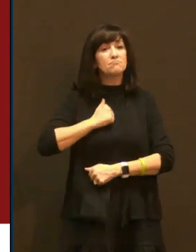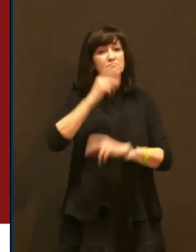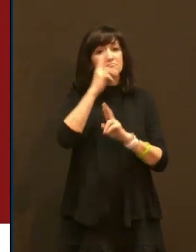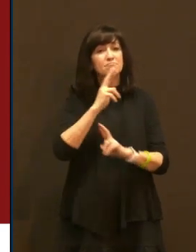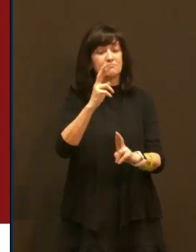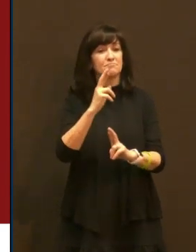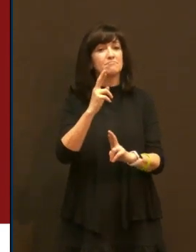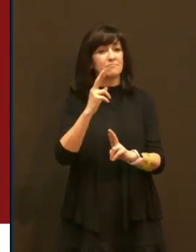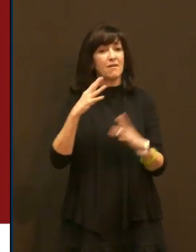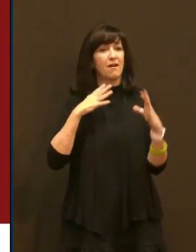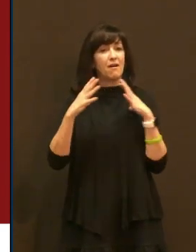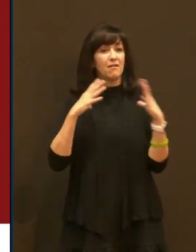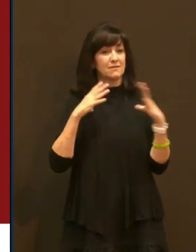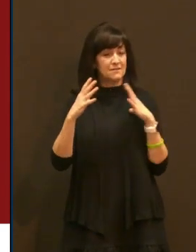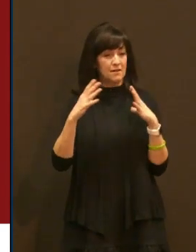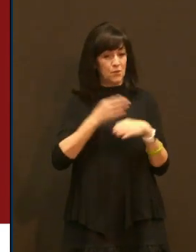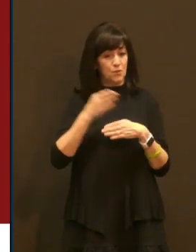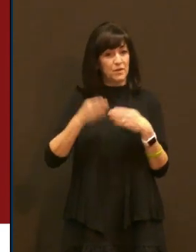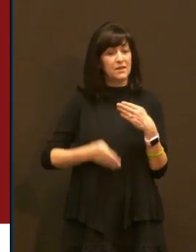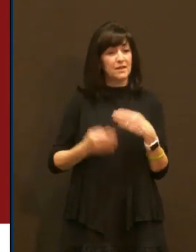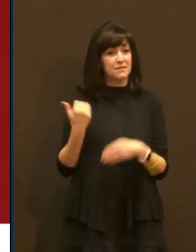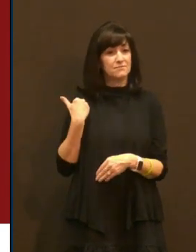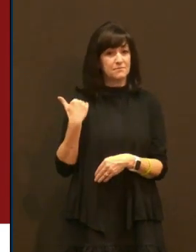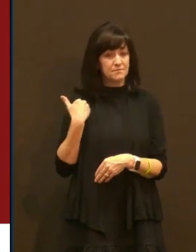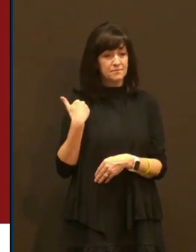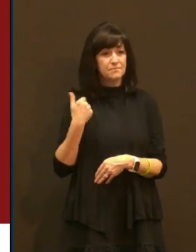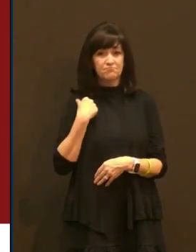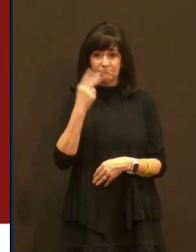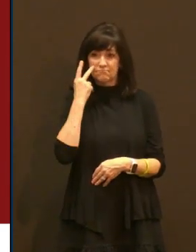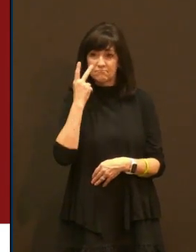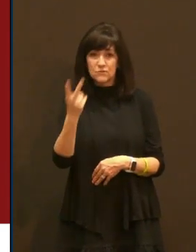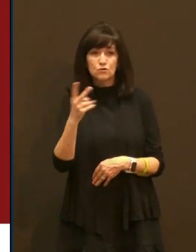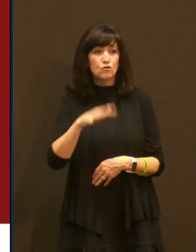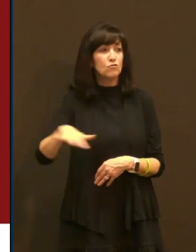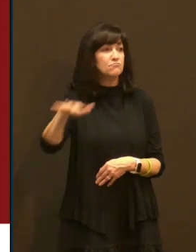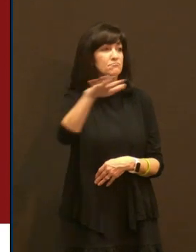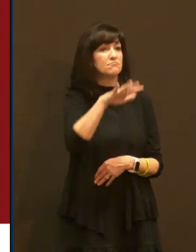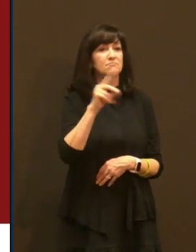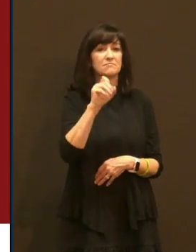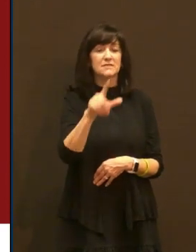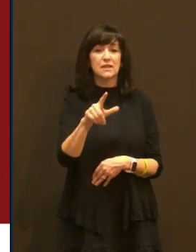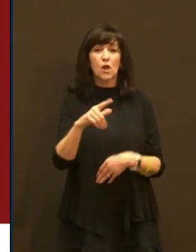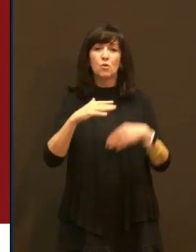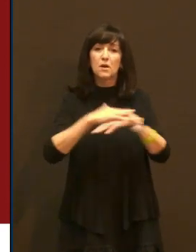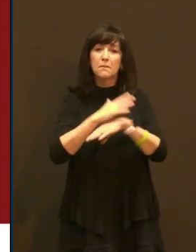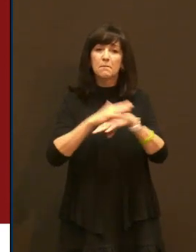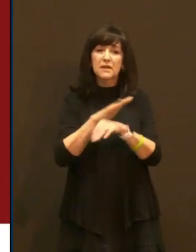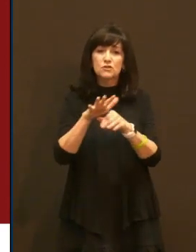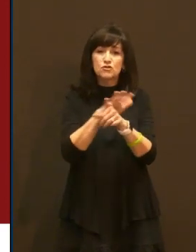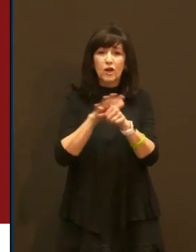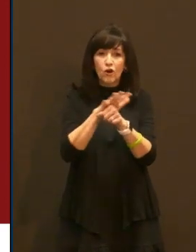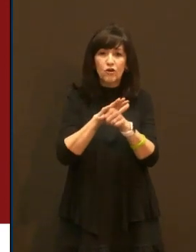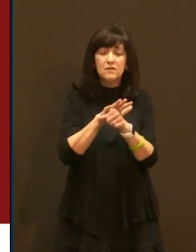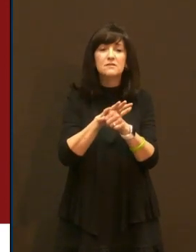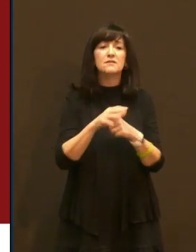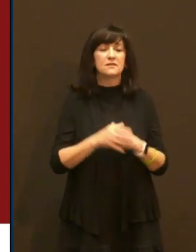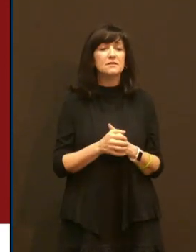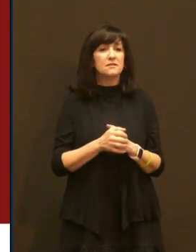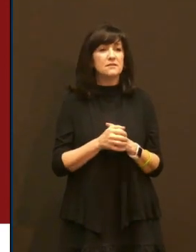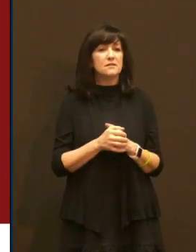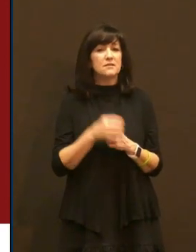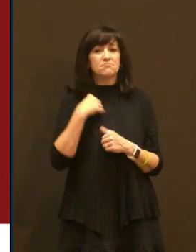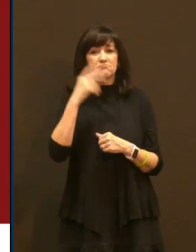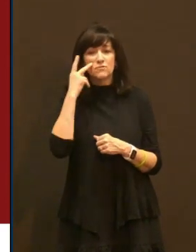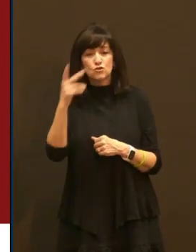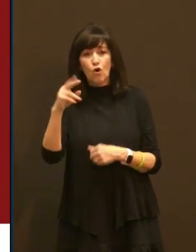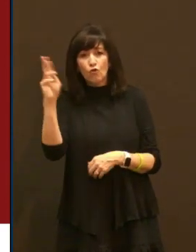see firsthand the situation on the ground on the boardwalk and beach in Rehoboth and then in